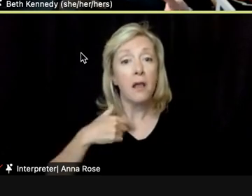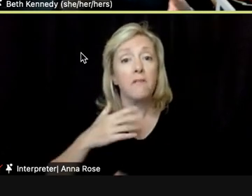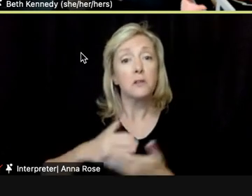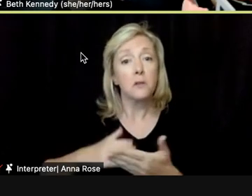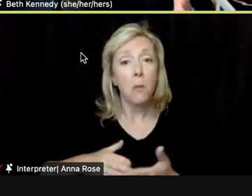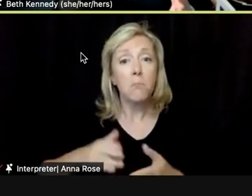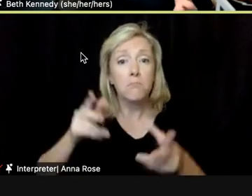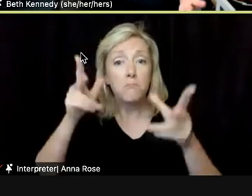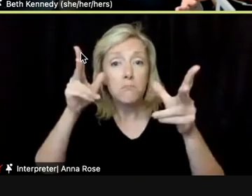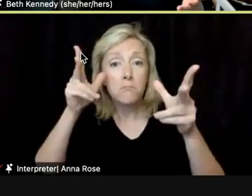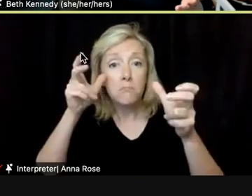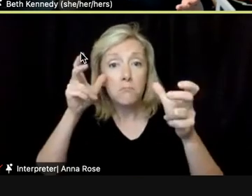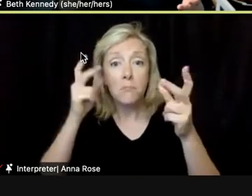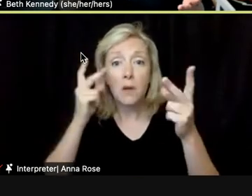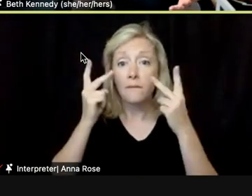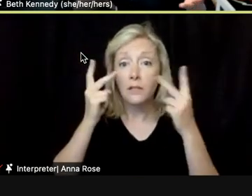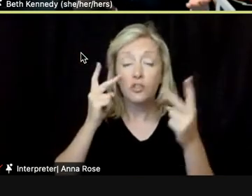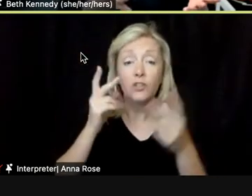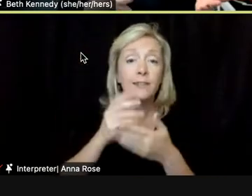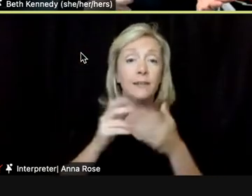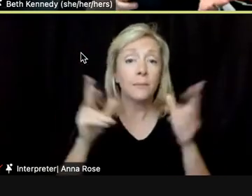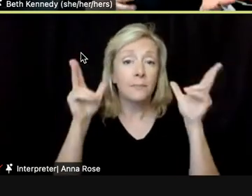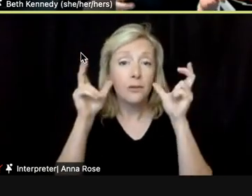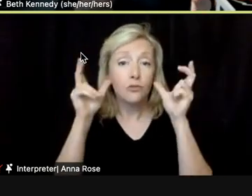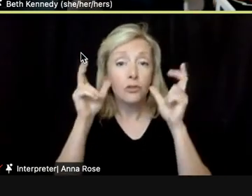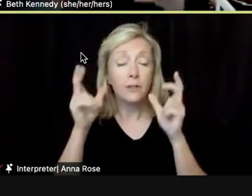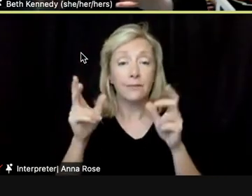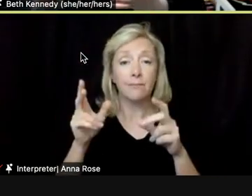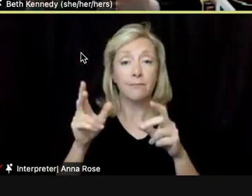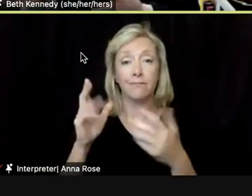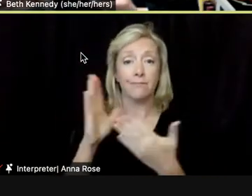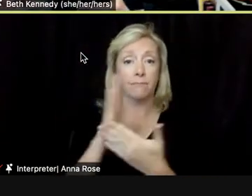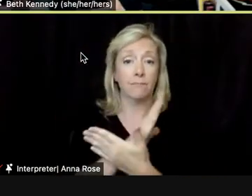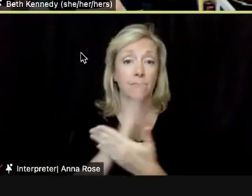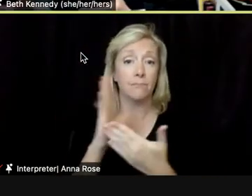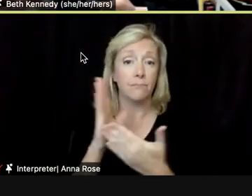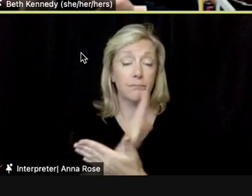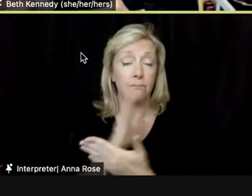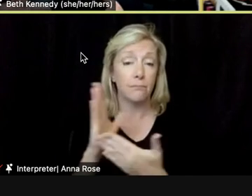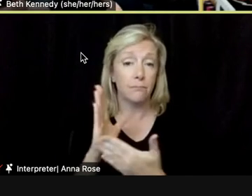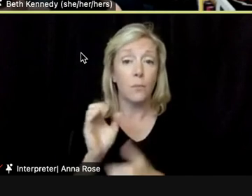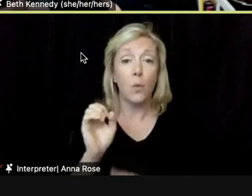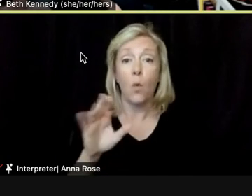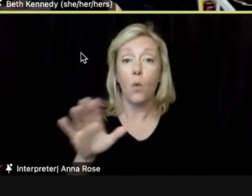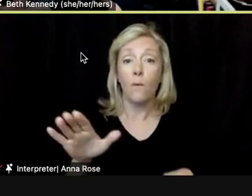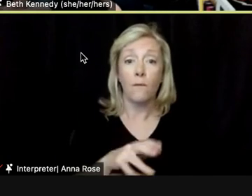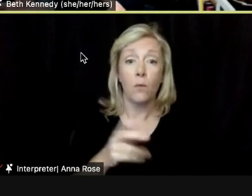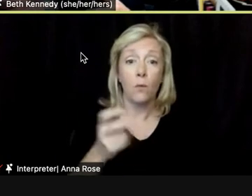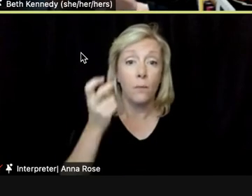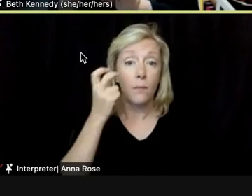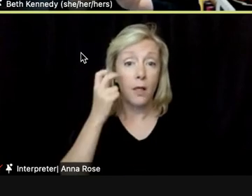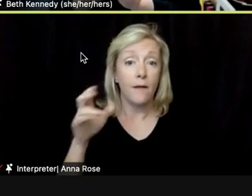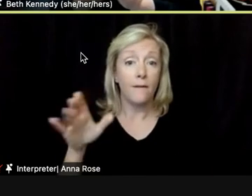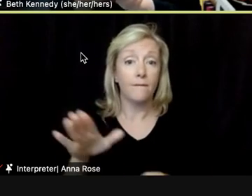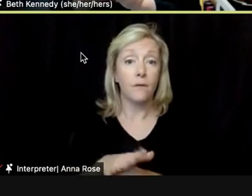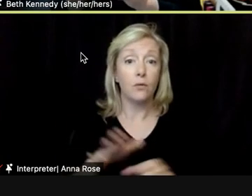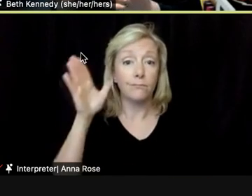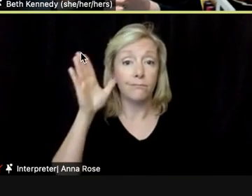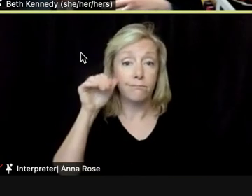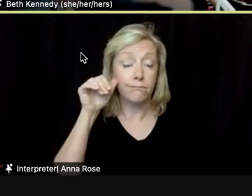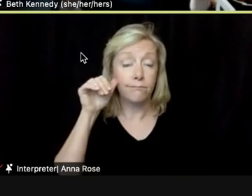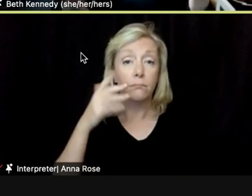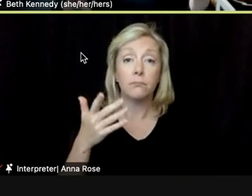hearing. You might, have more mild loss, or you might have very profound, very significant losses. You